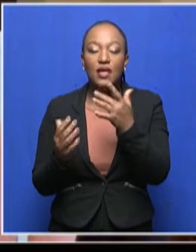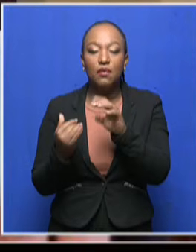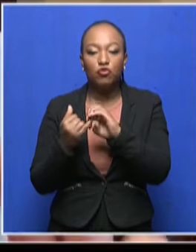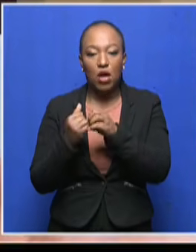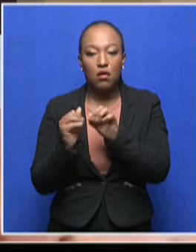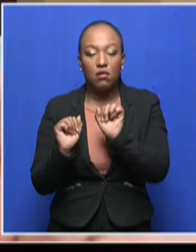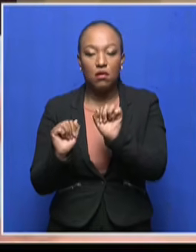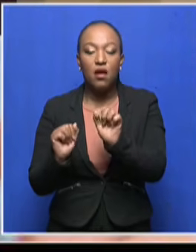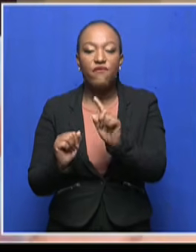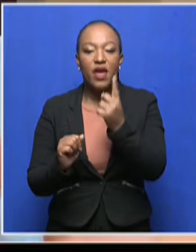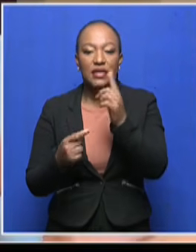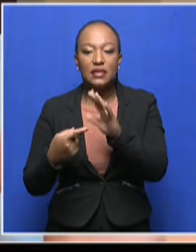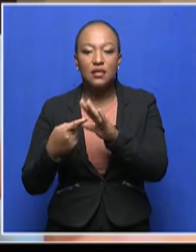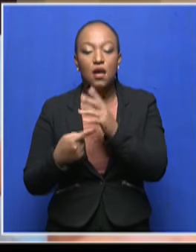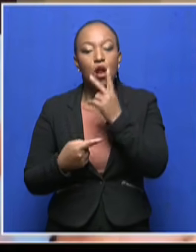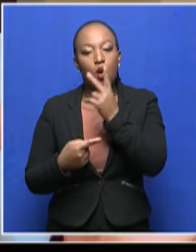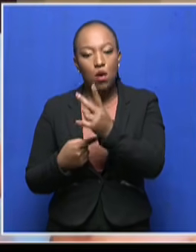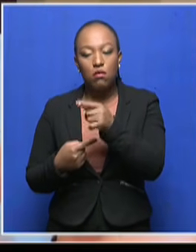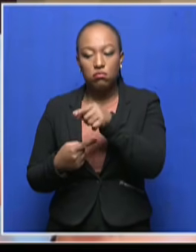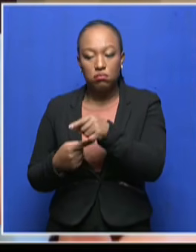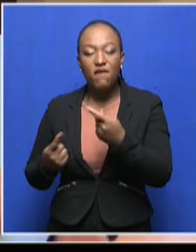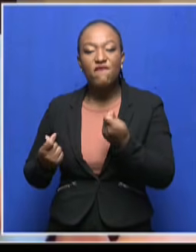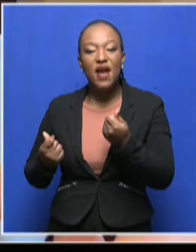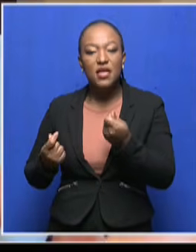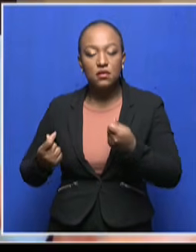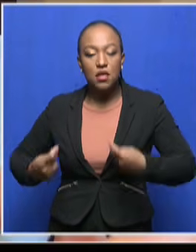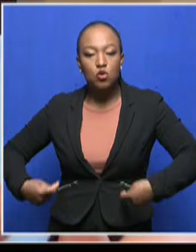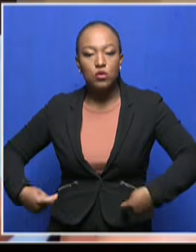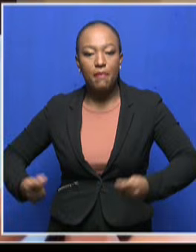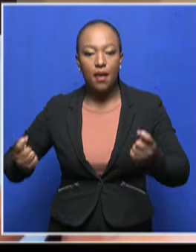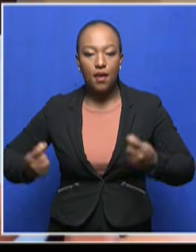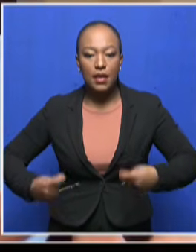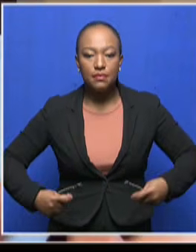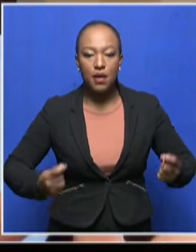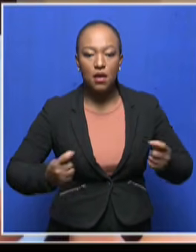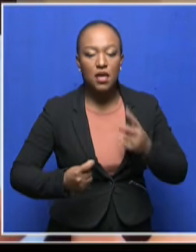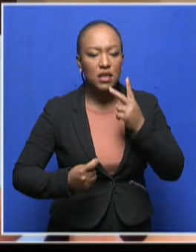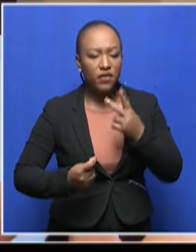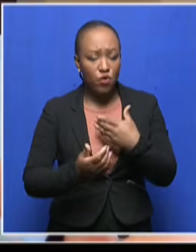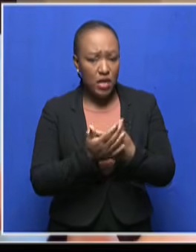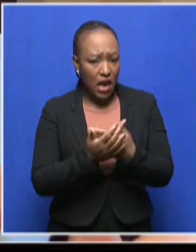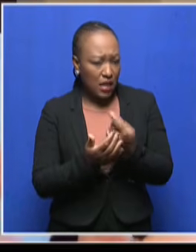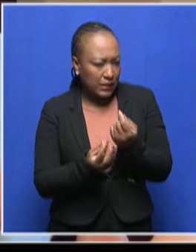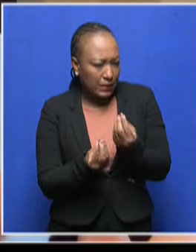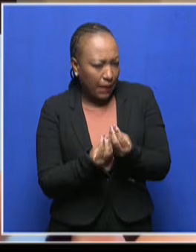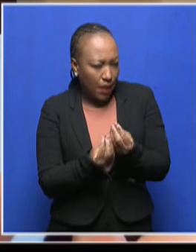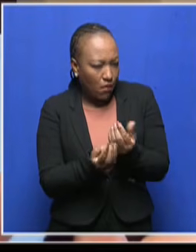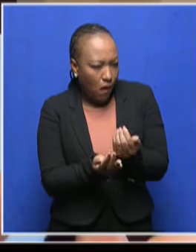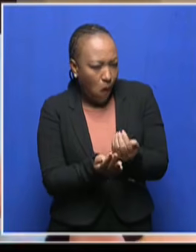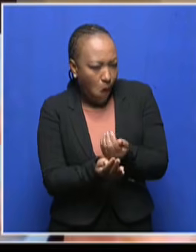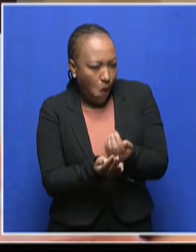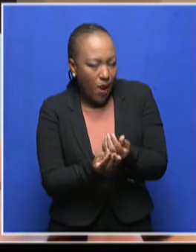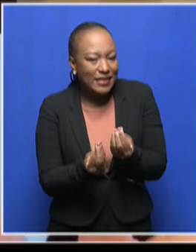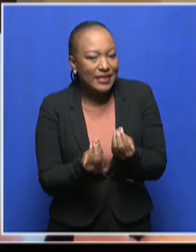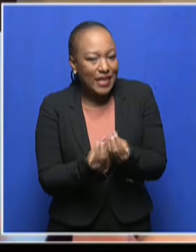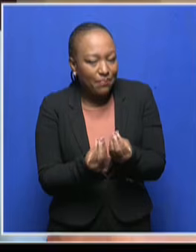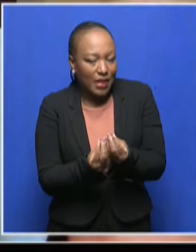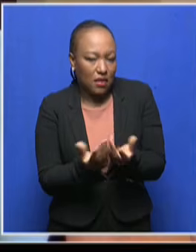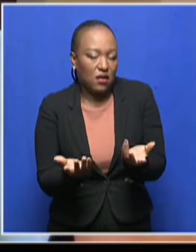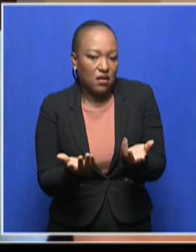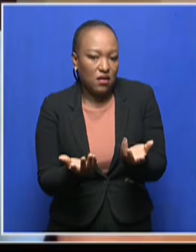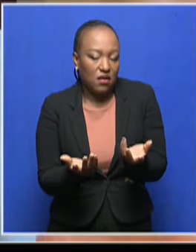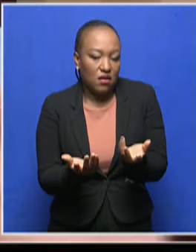gonna take two. The first thing is go and have a look at your spending. See if there's some way that you can free up cash flow. Or free up cash. And that literally